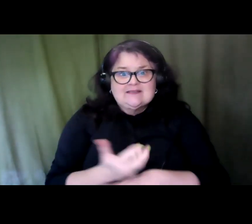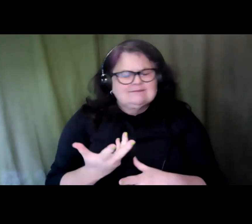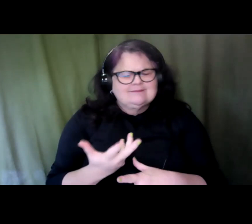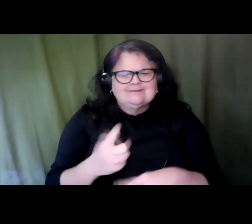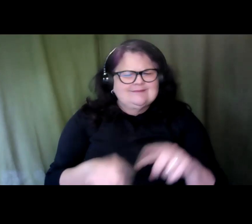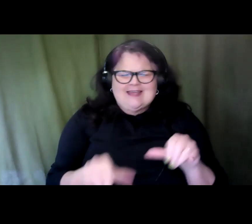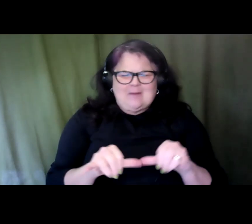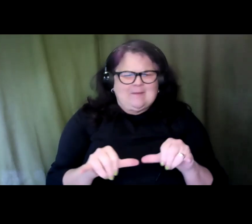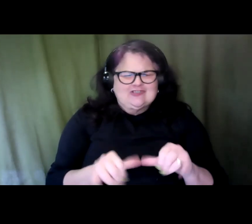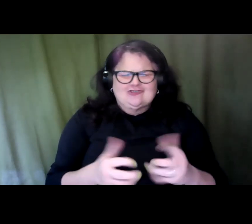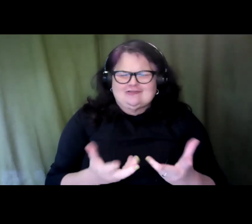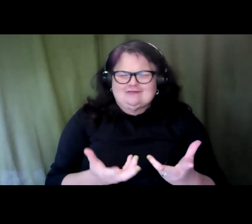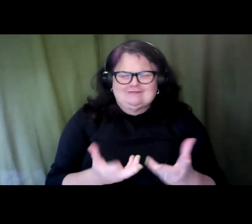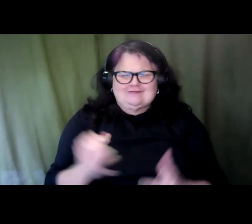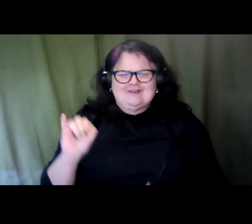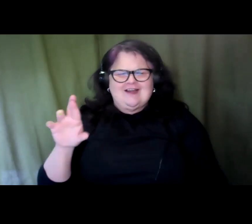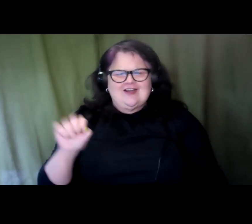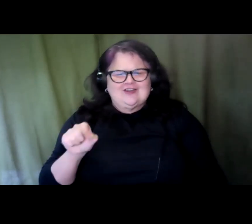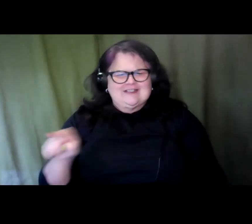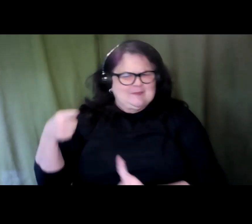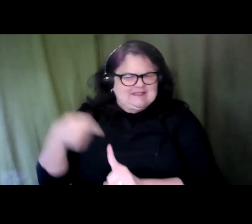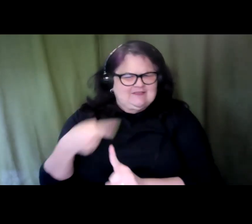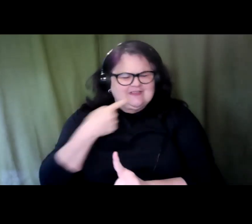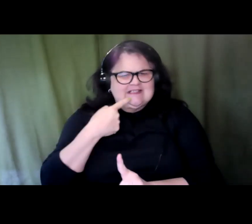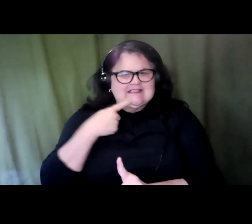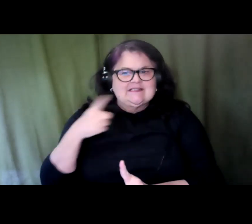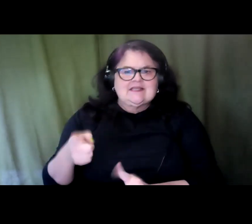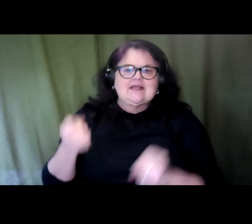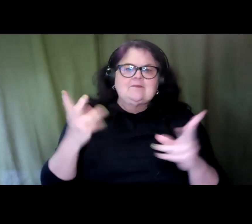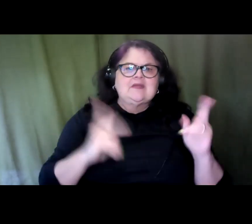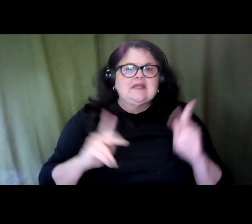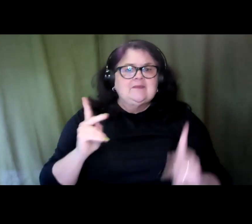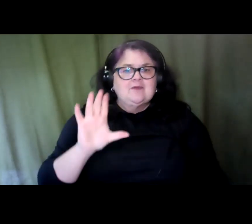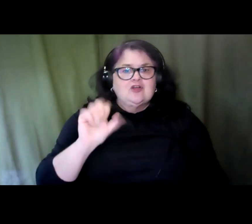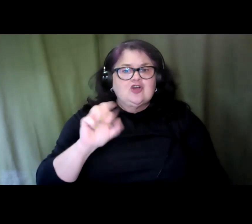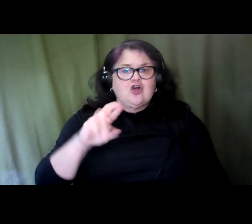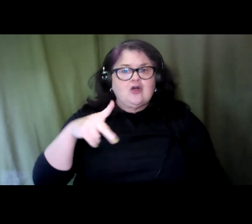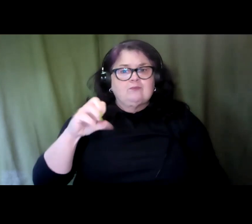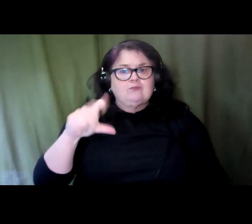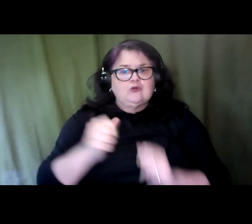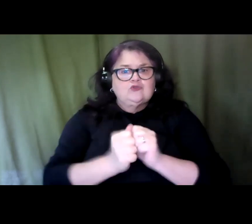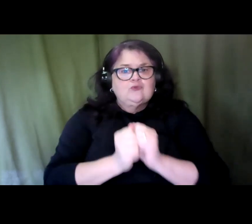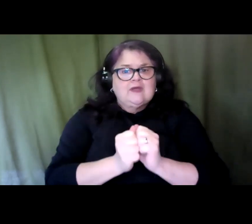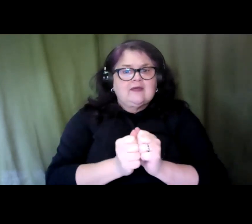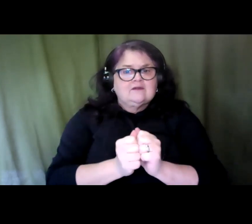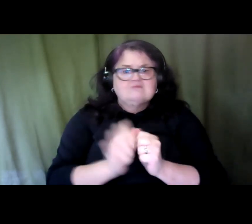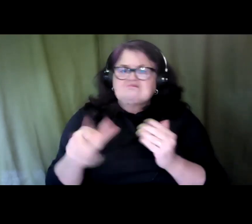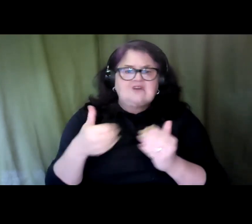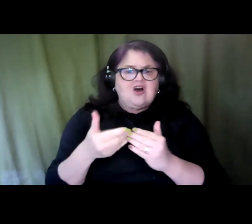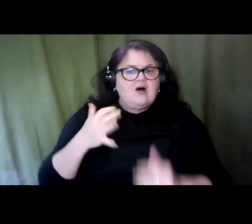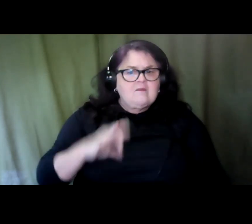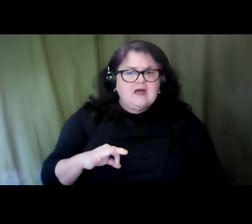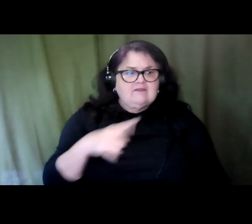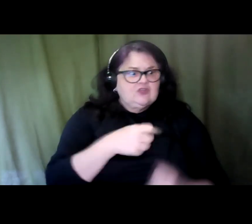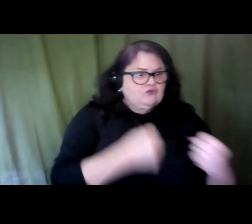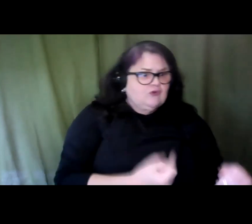it. And the IRS has specifically said, you know, a bunch of people carpooling together, you know, everyone's benefiting here. You drive one